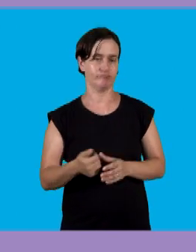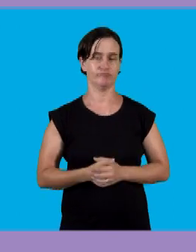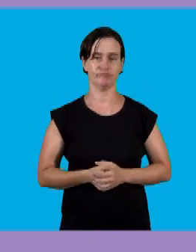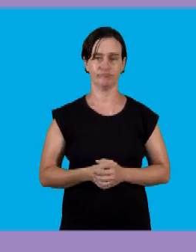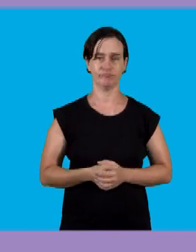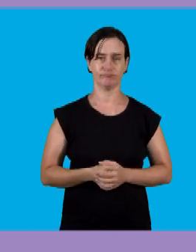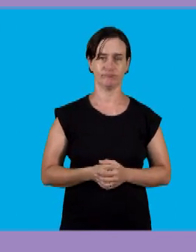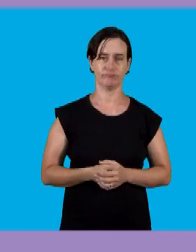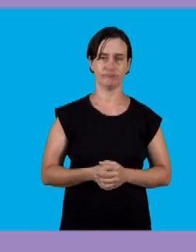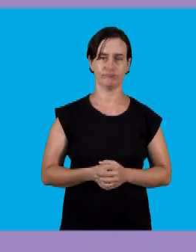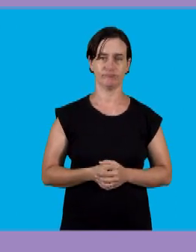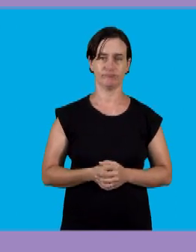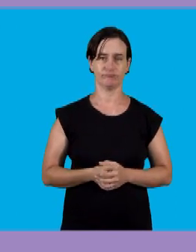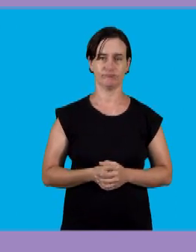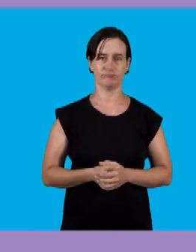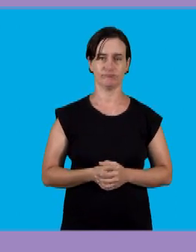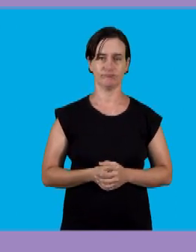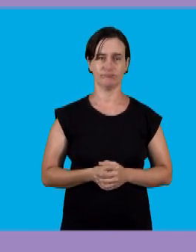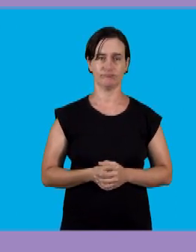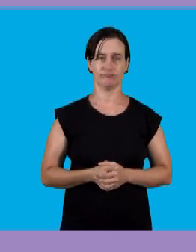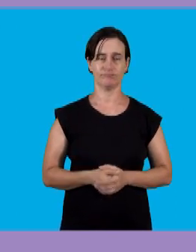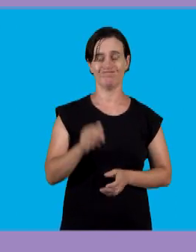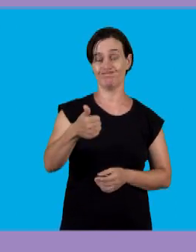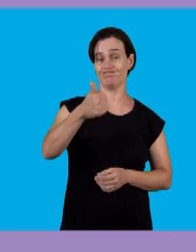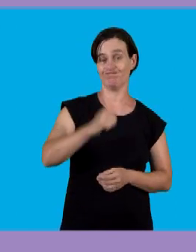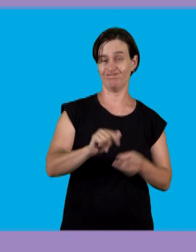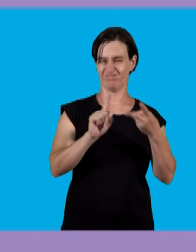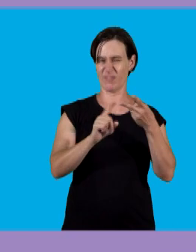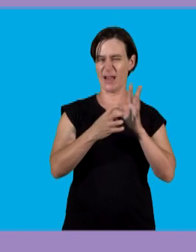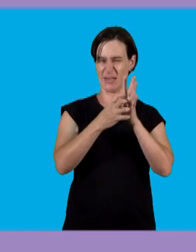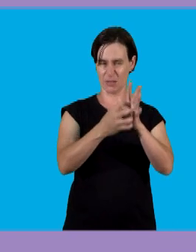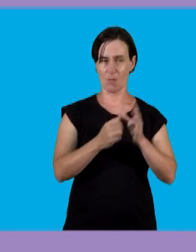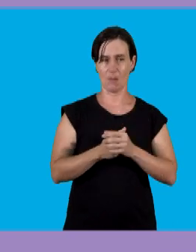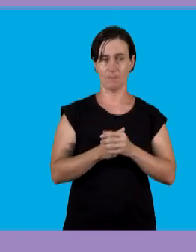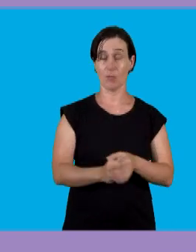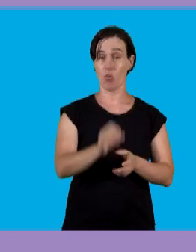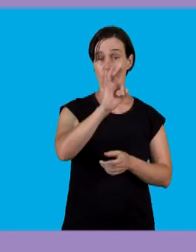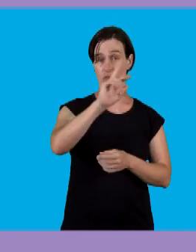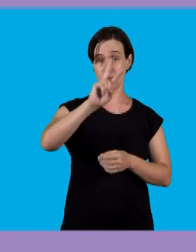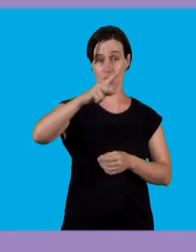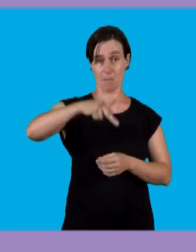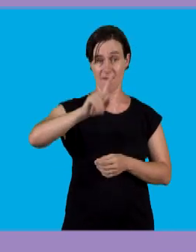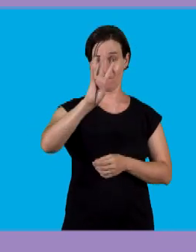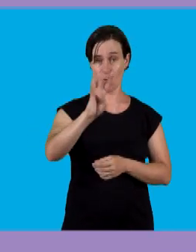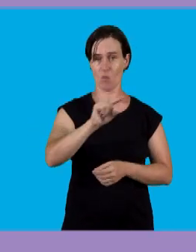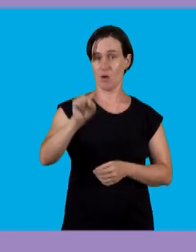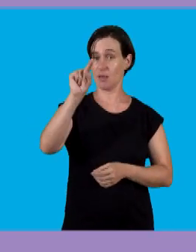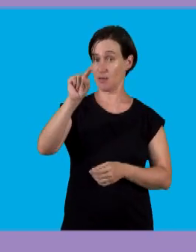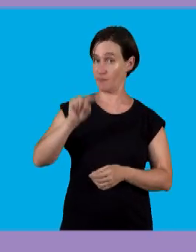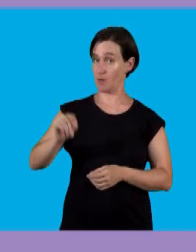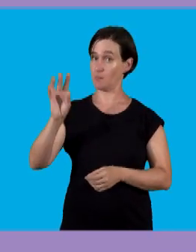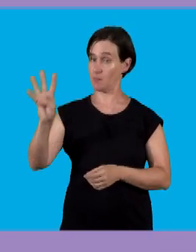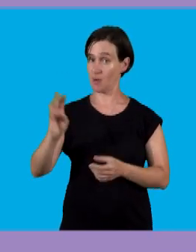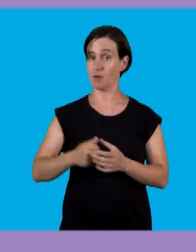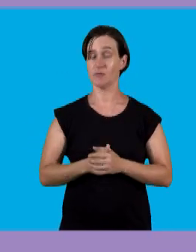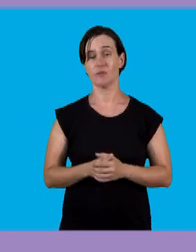variable as it is. What about the next one here? We have 32p exponent 4